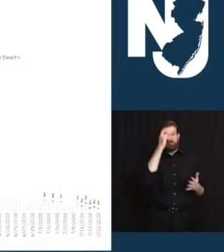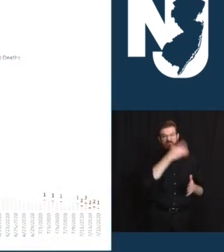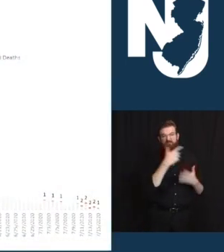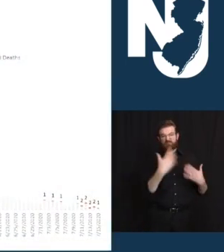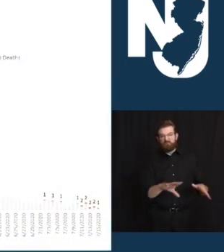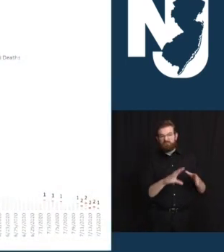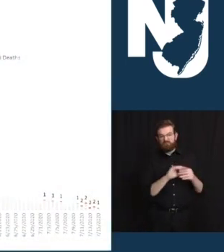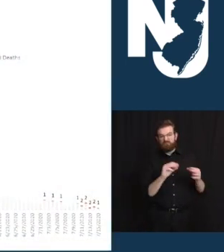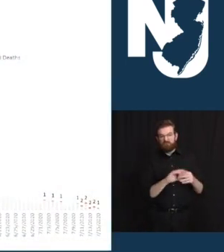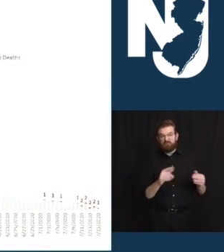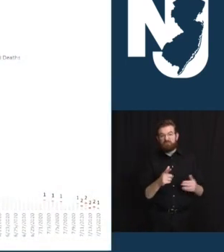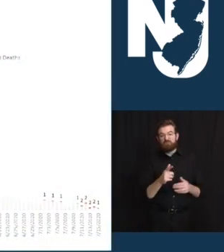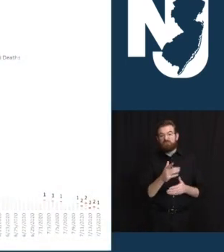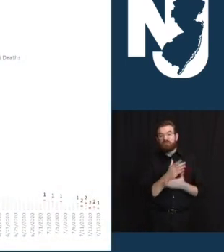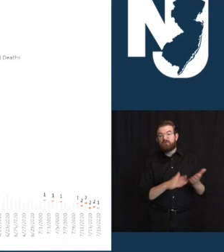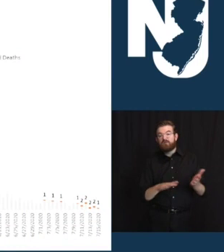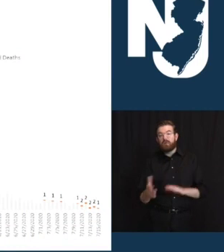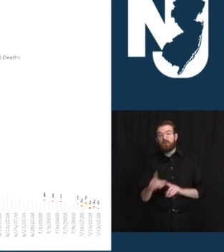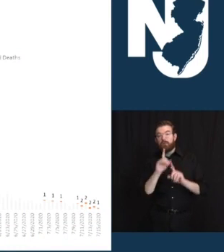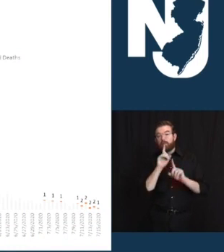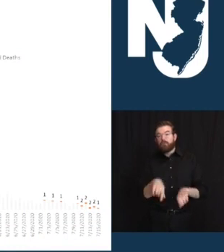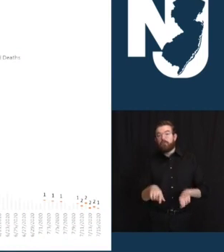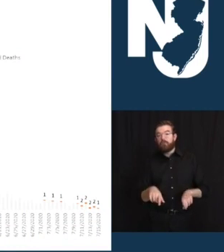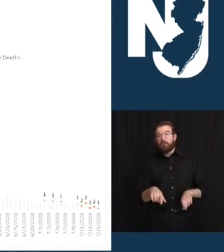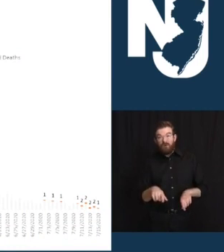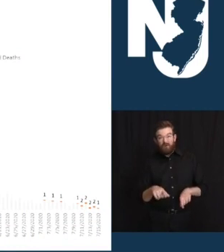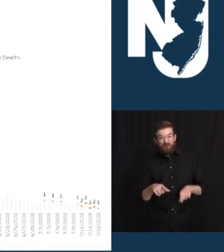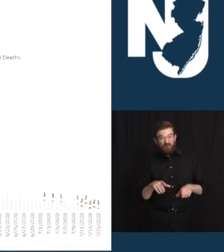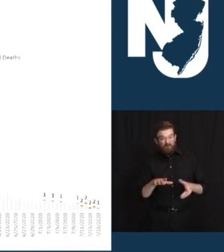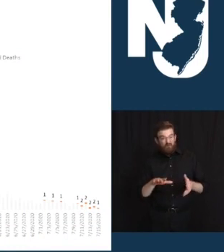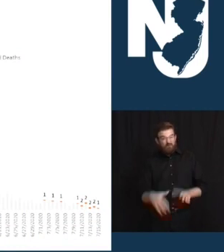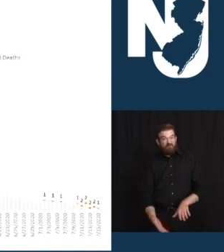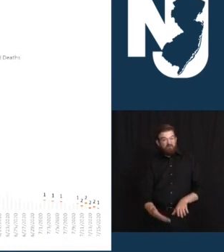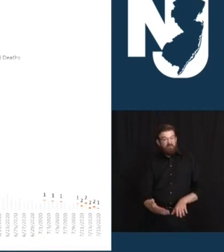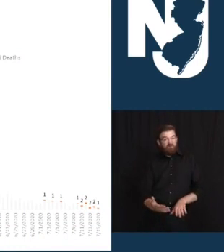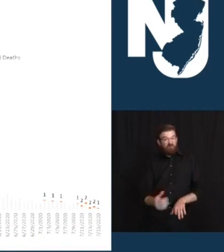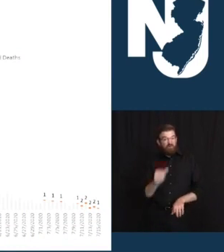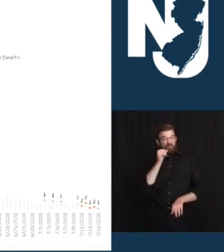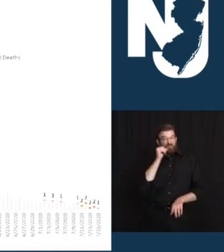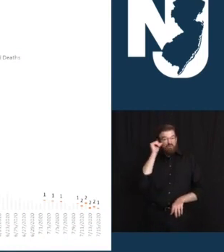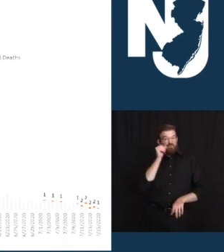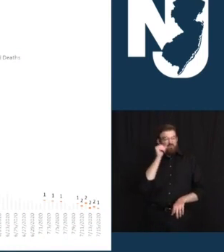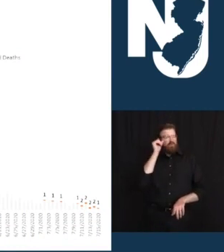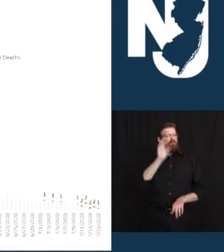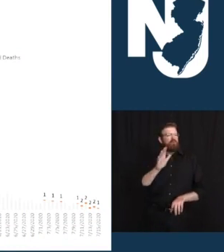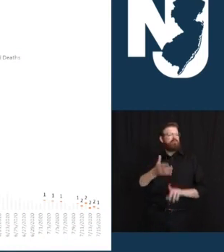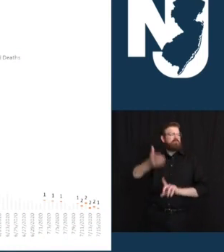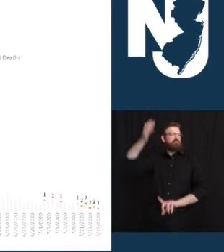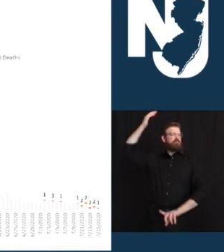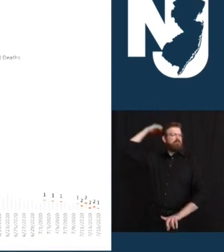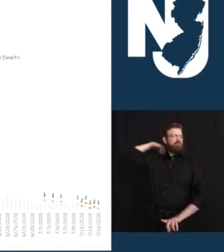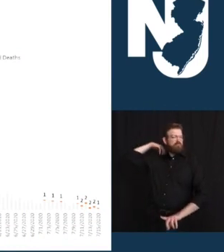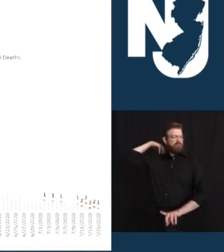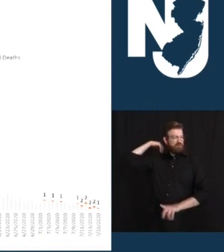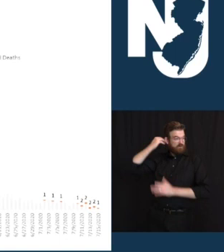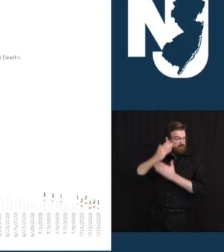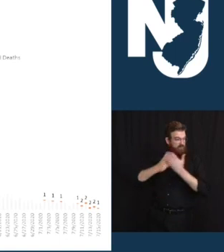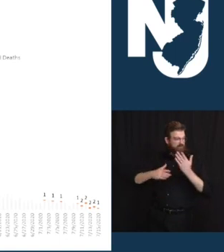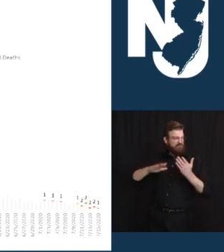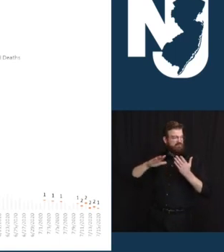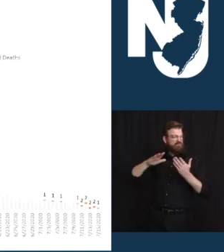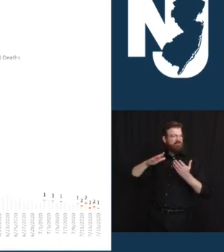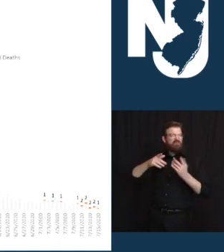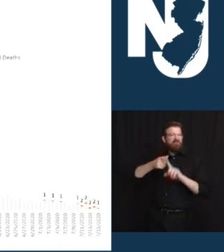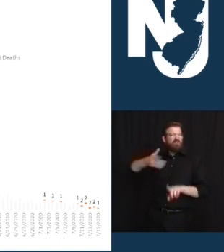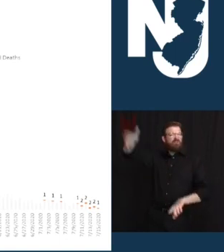reporting today occurred some time ago, with a few dating back to April. Of the 20 deaths we are